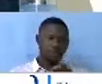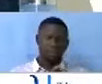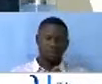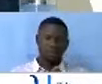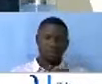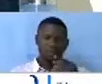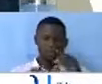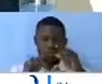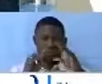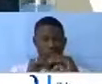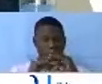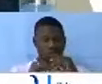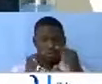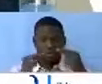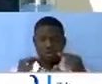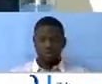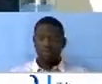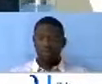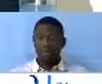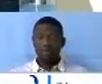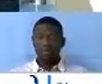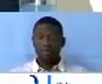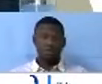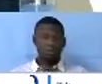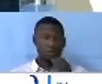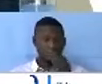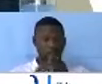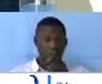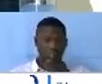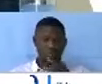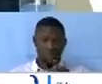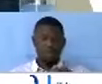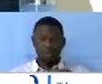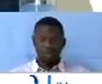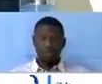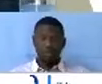He did not say that you accepted the tortures.